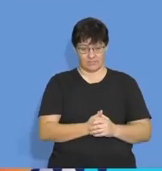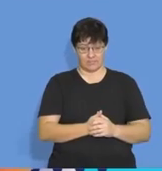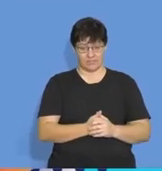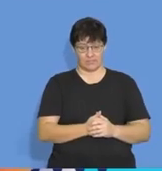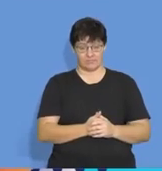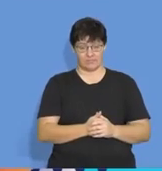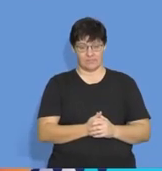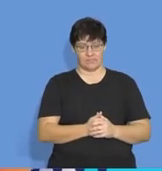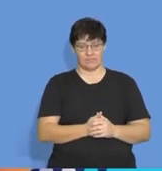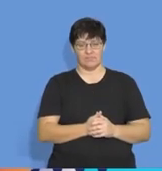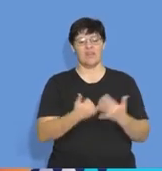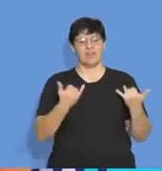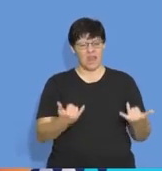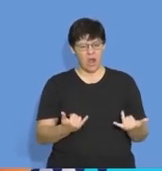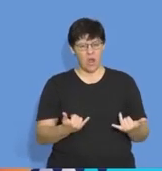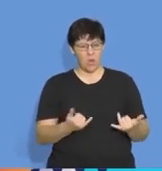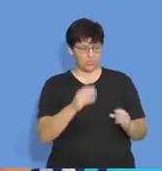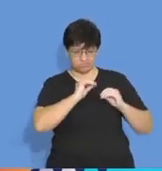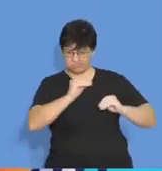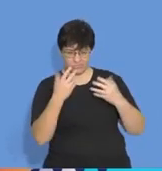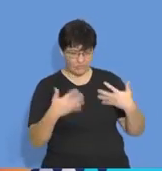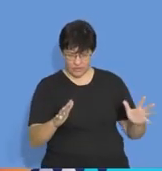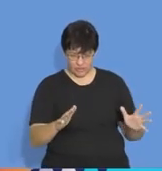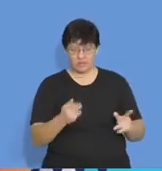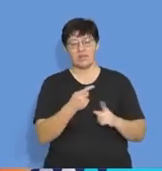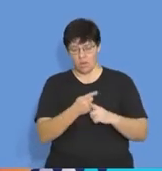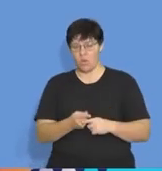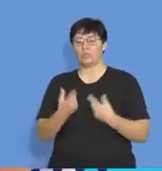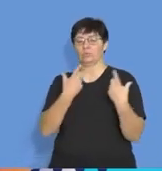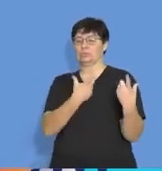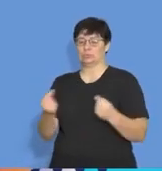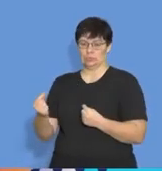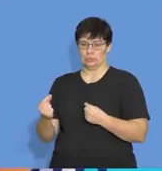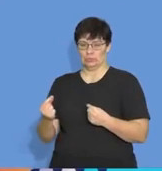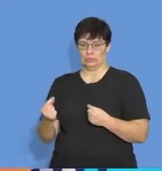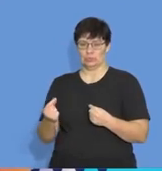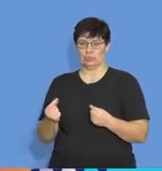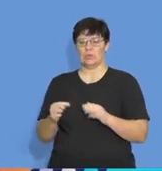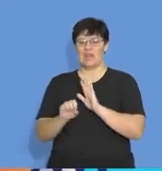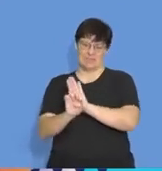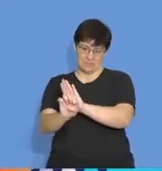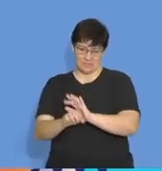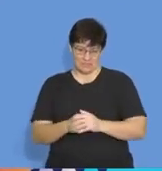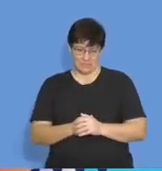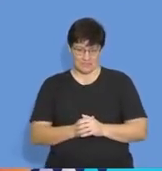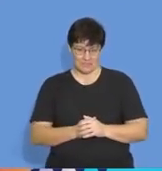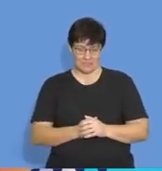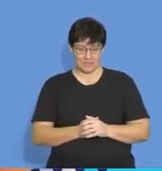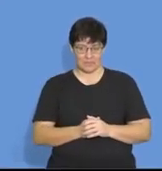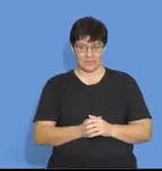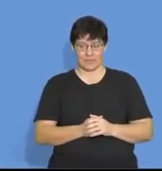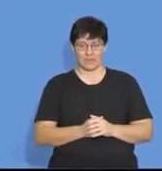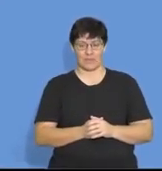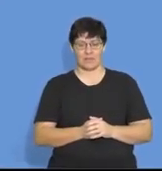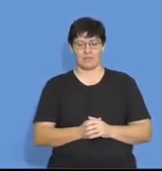now let's put into practice what we have discussed so far. Let's do an actual example, right? Here goes.